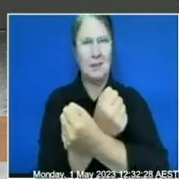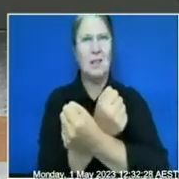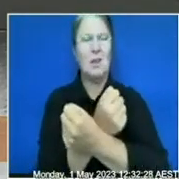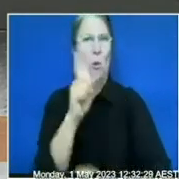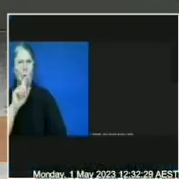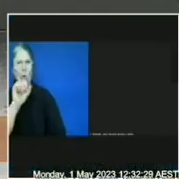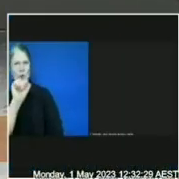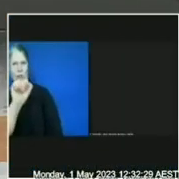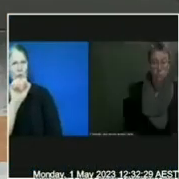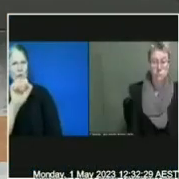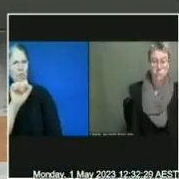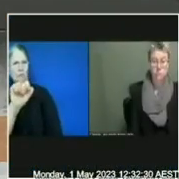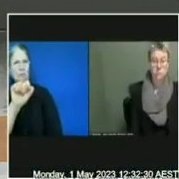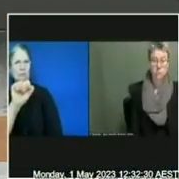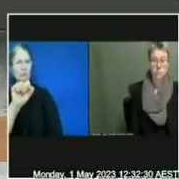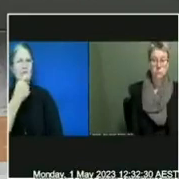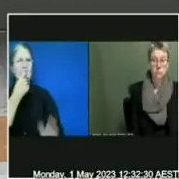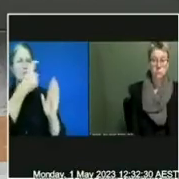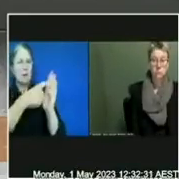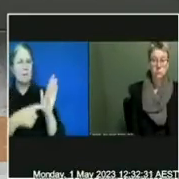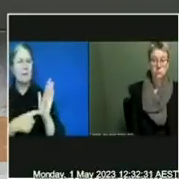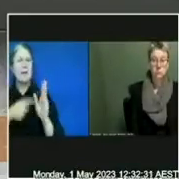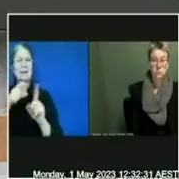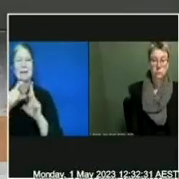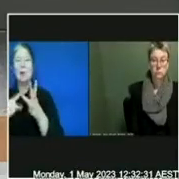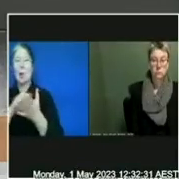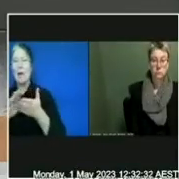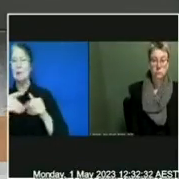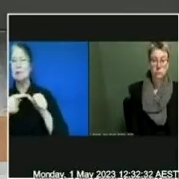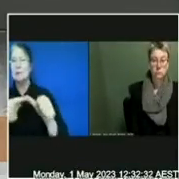I can't comment on that. We will have,